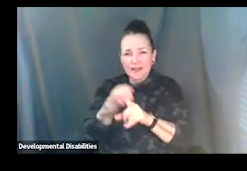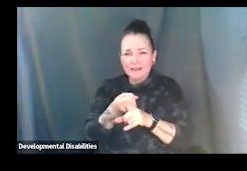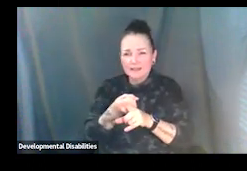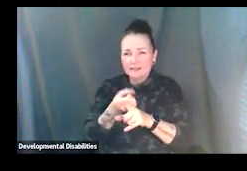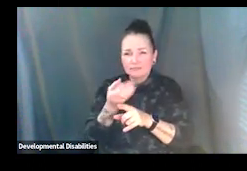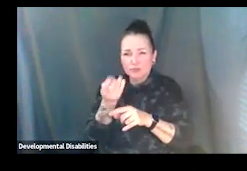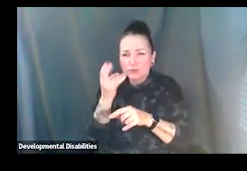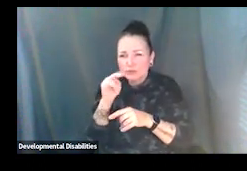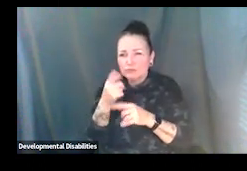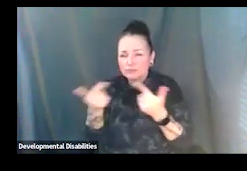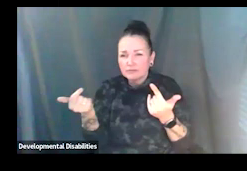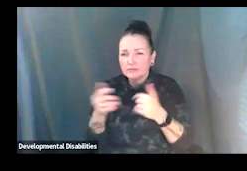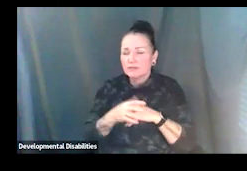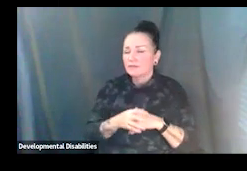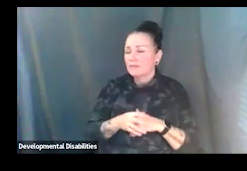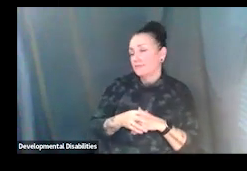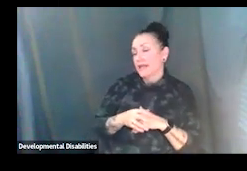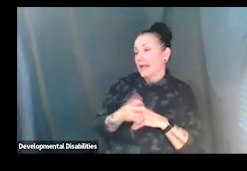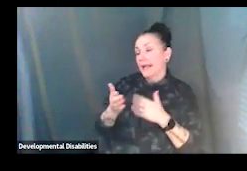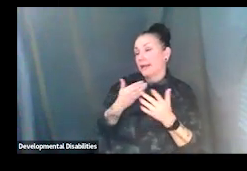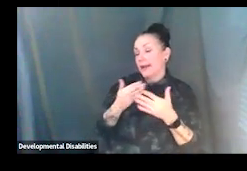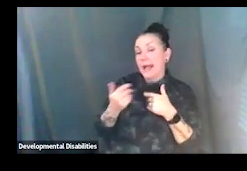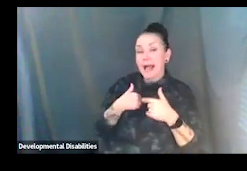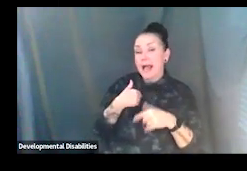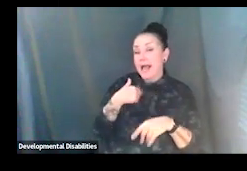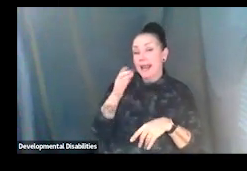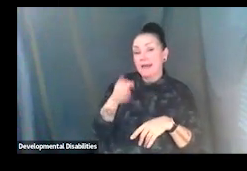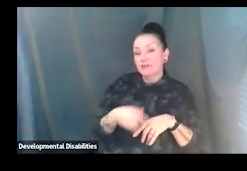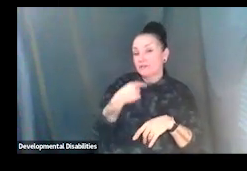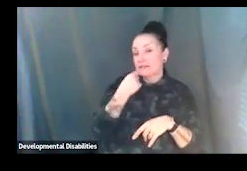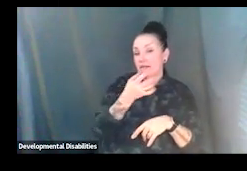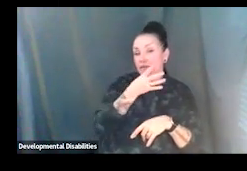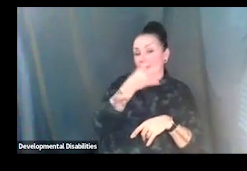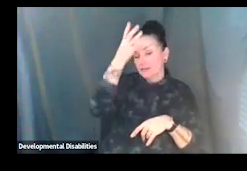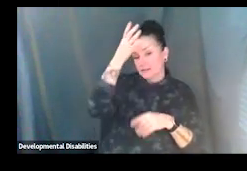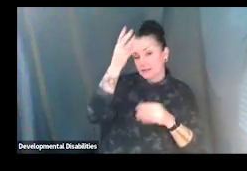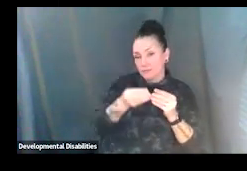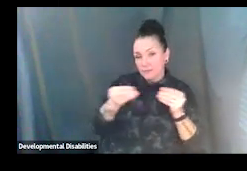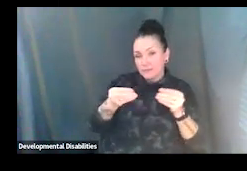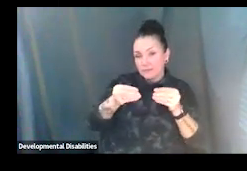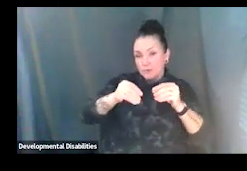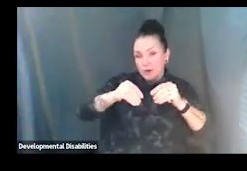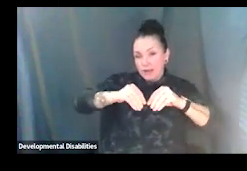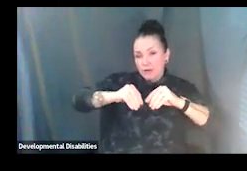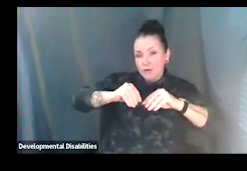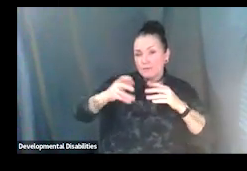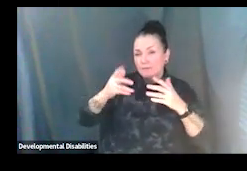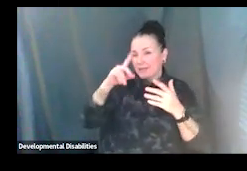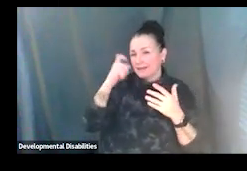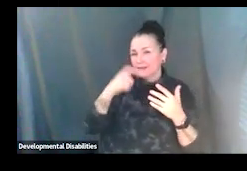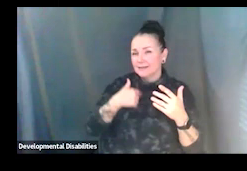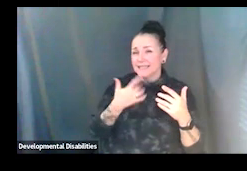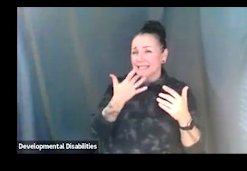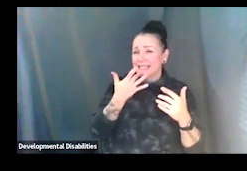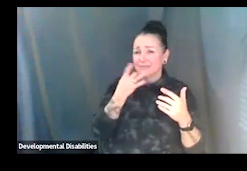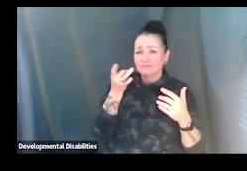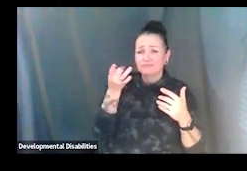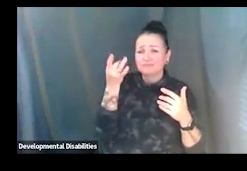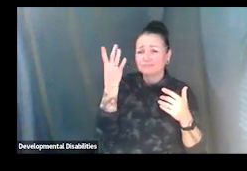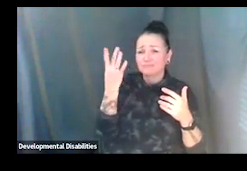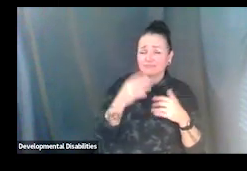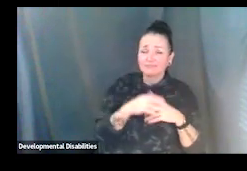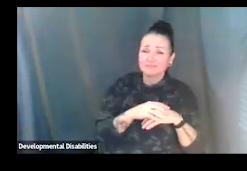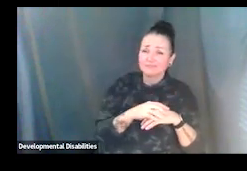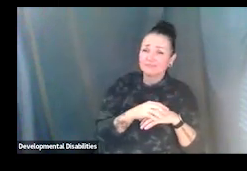not really indicating just how bad it tastes. Oh, you gave it a try, did you? Well, it might have looked a bit funny with some